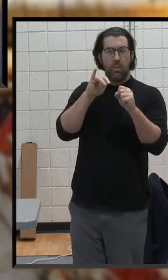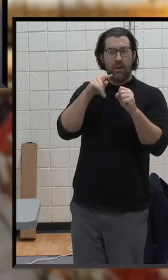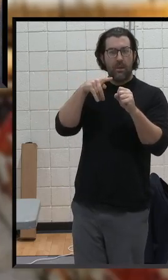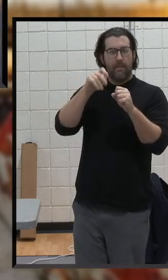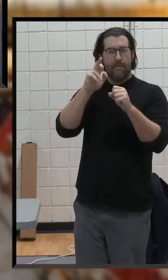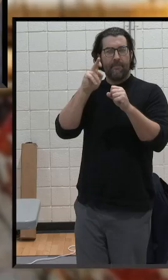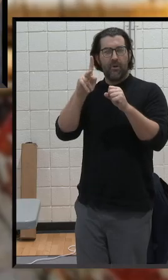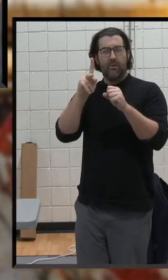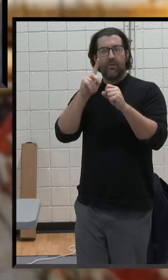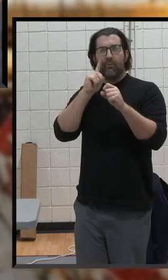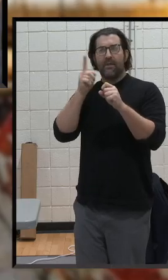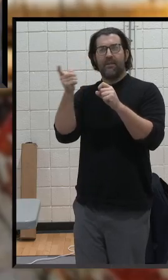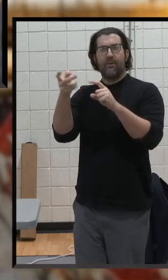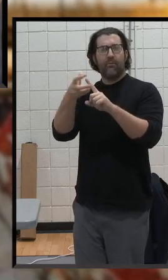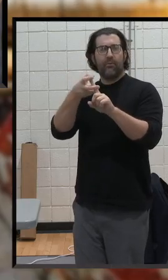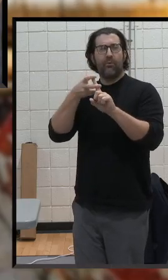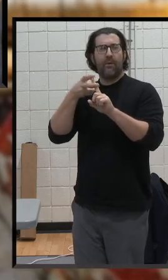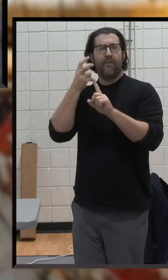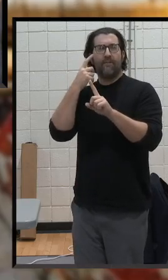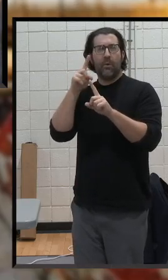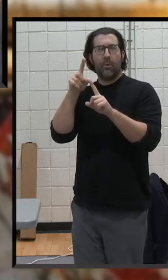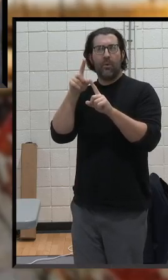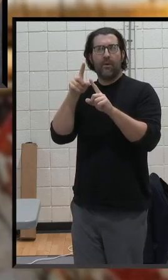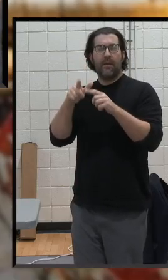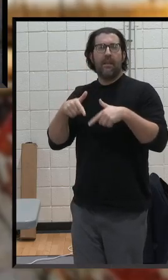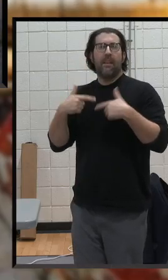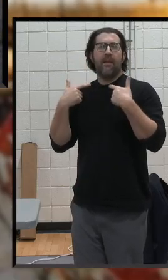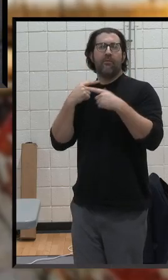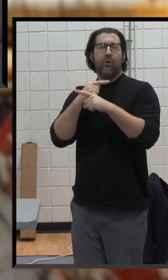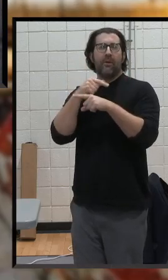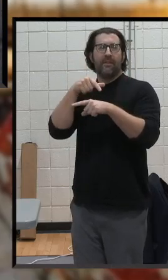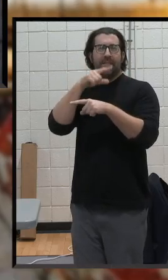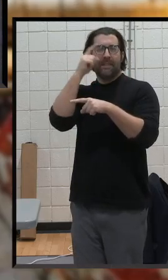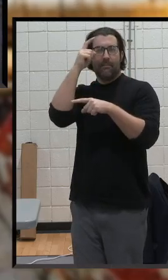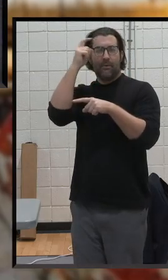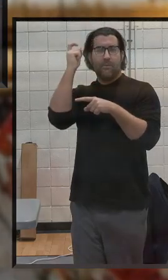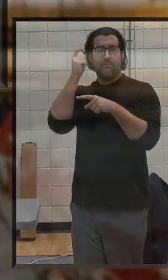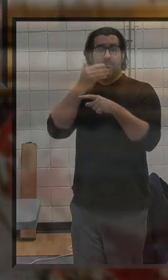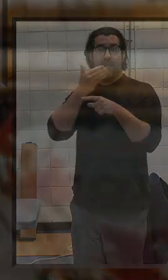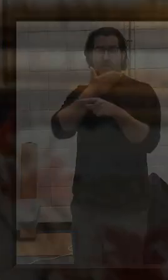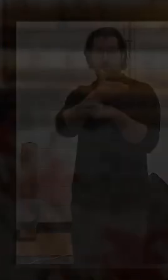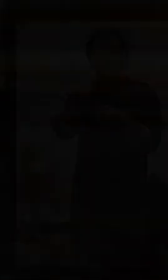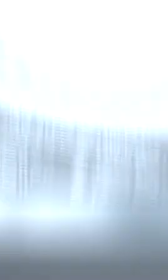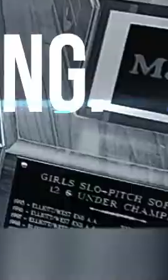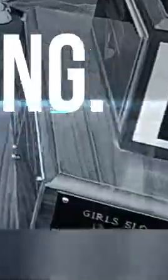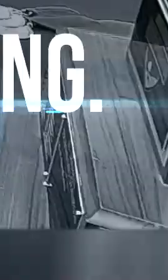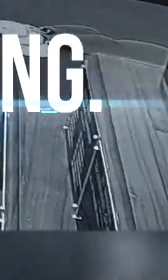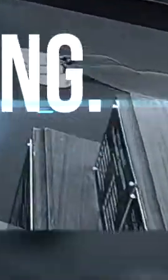particular recruiting for lifeguards this summer. Thank you all.